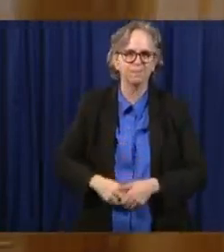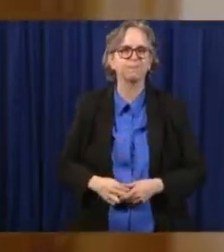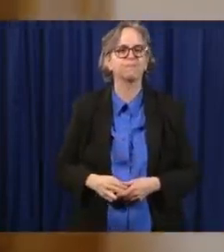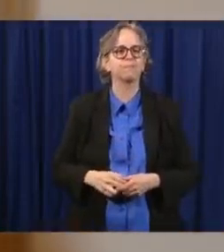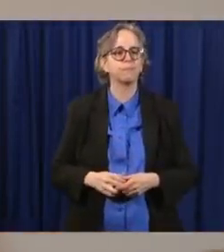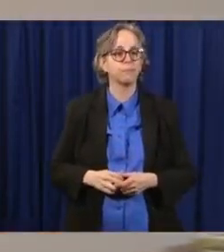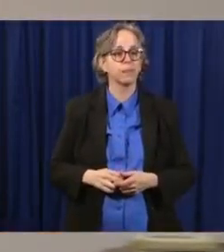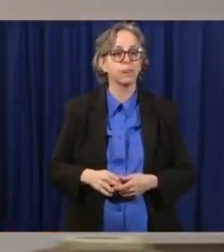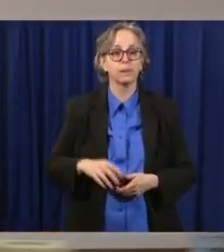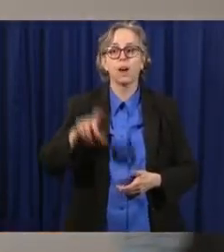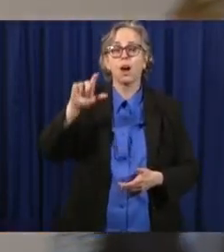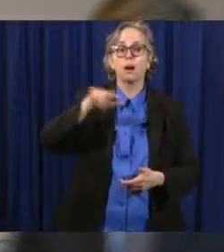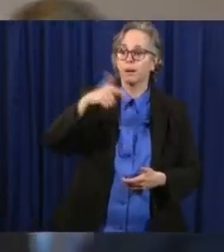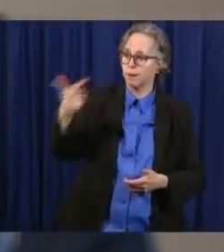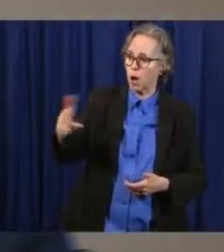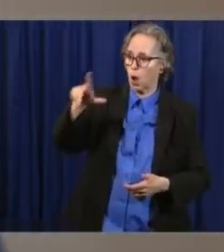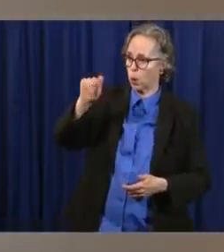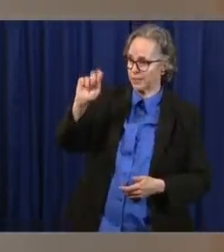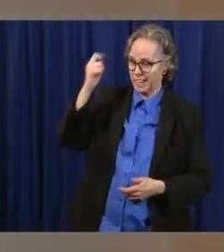Governor.